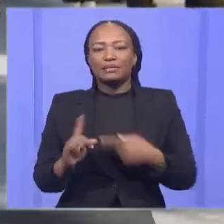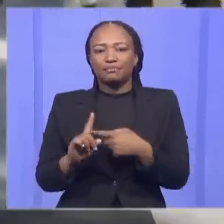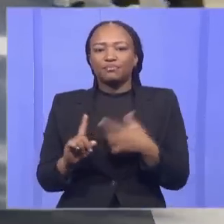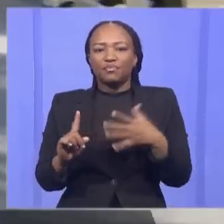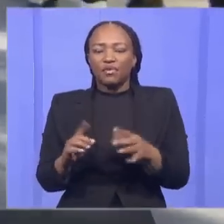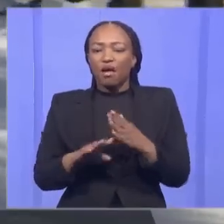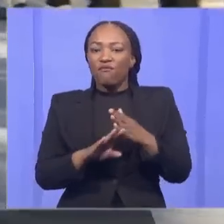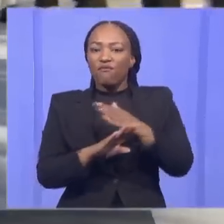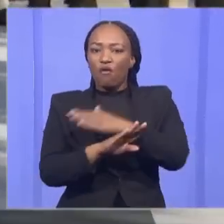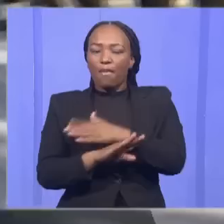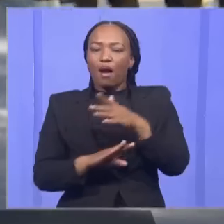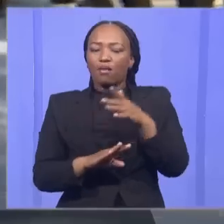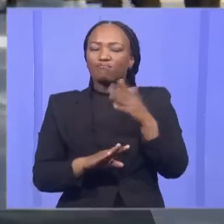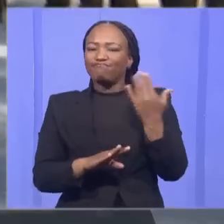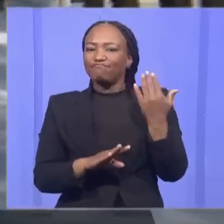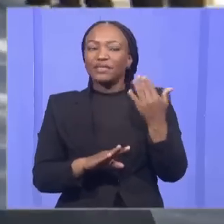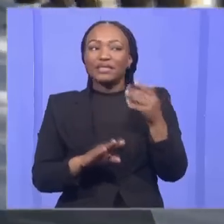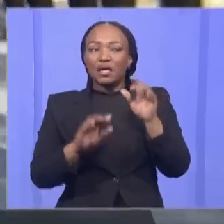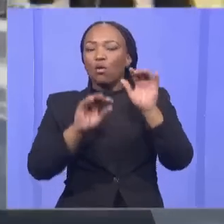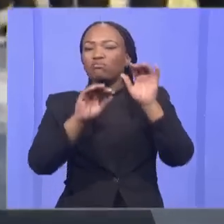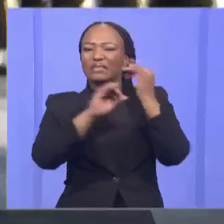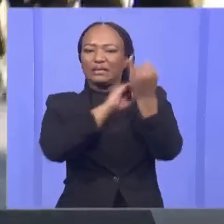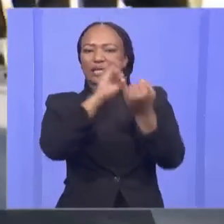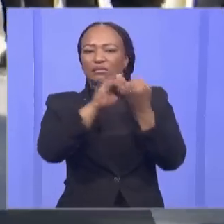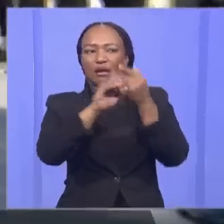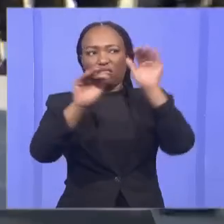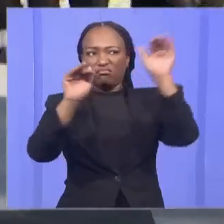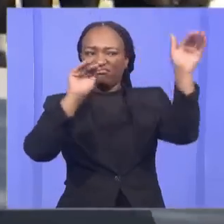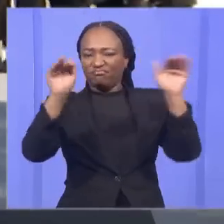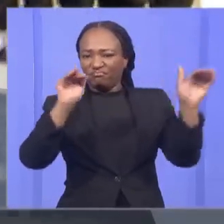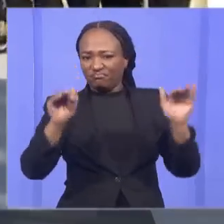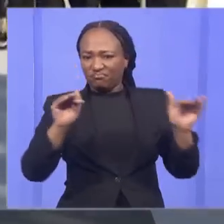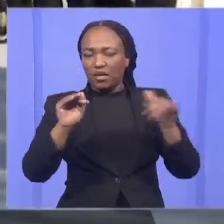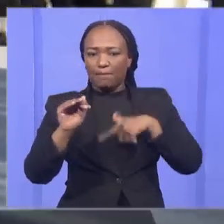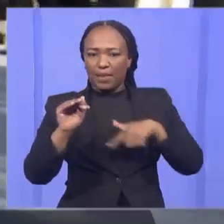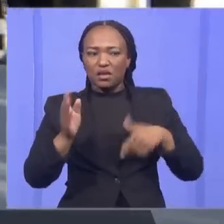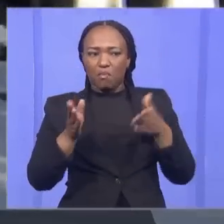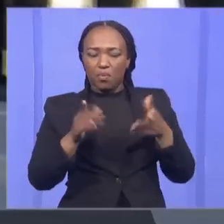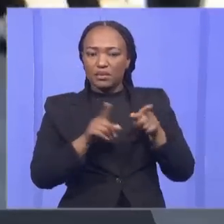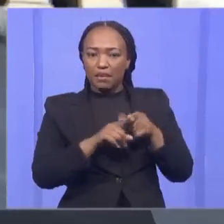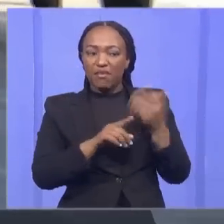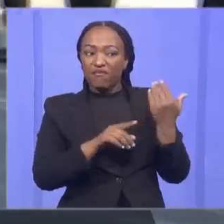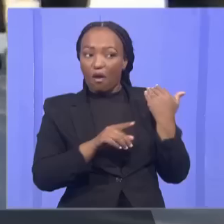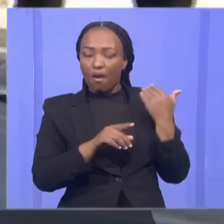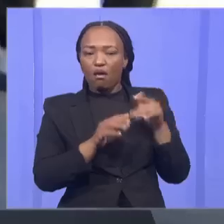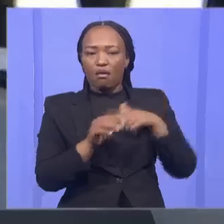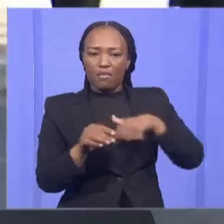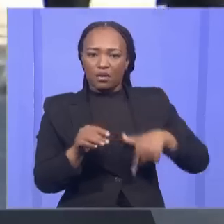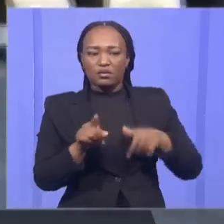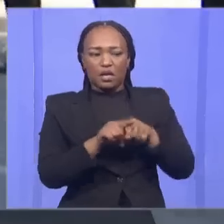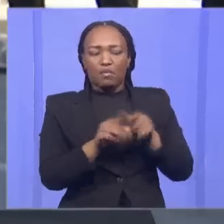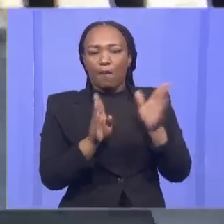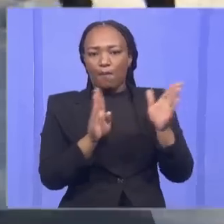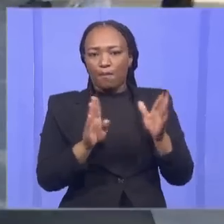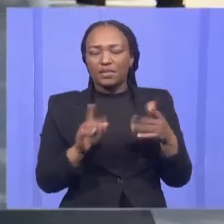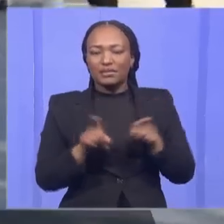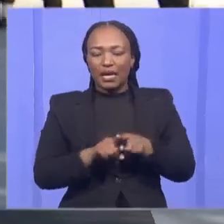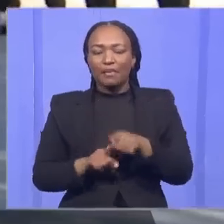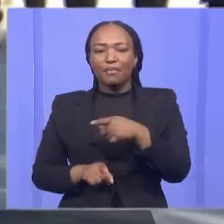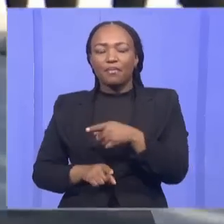already seated here. And as we mentioned, in any moment now, we're also waiting to see the SANDF also